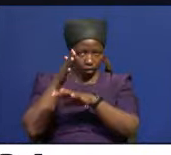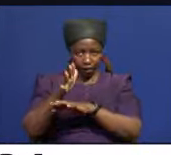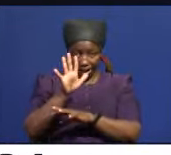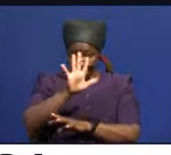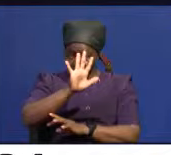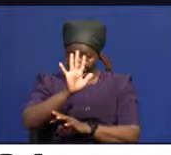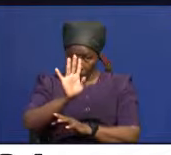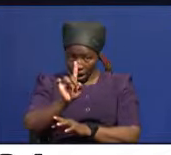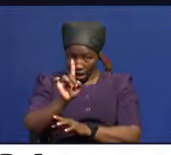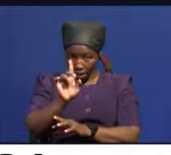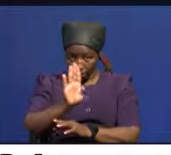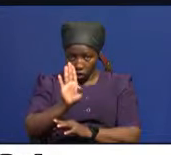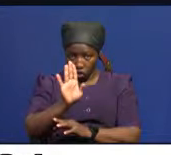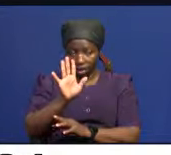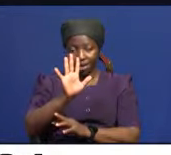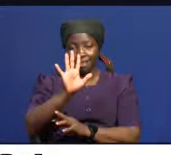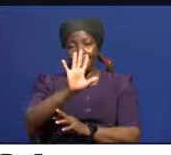Africans.